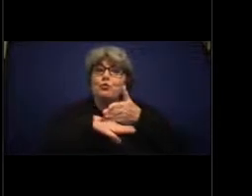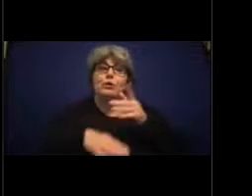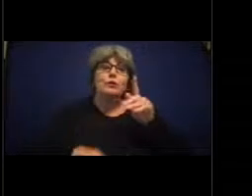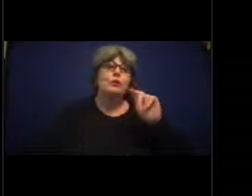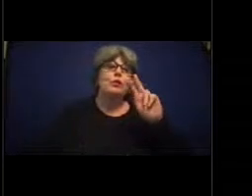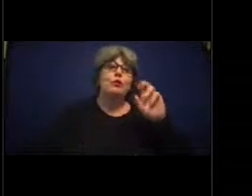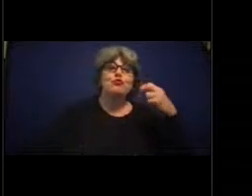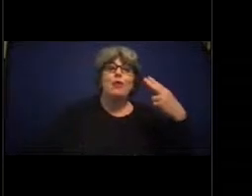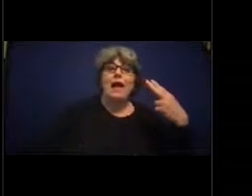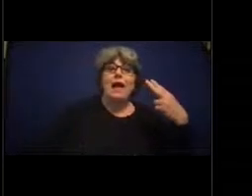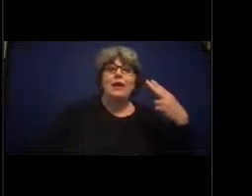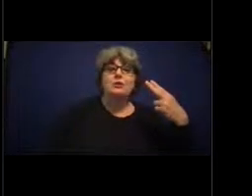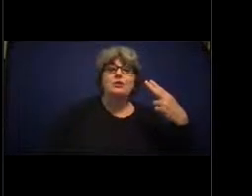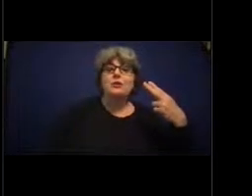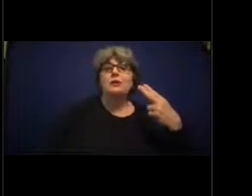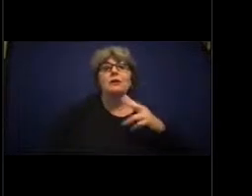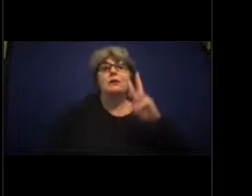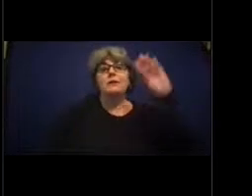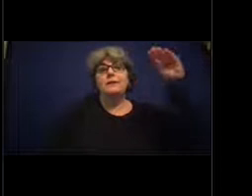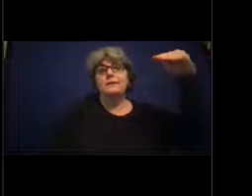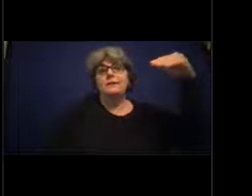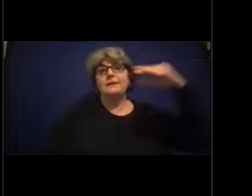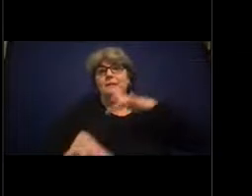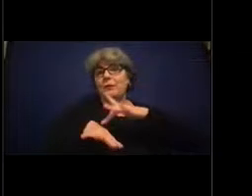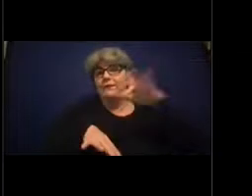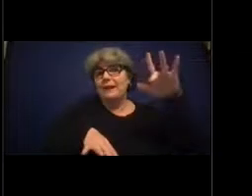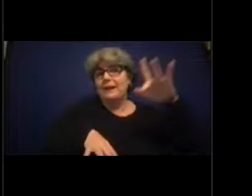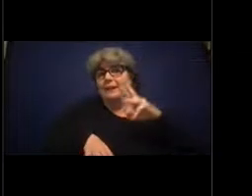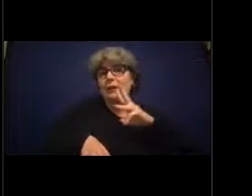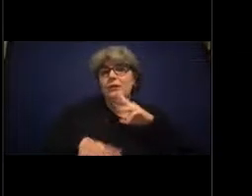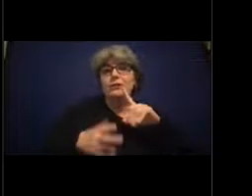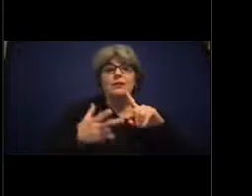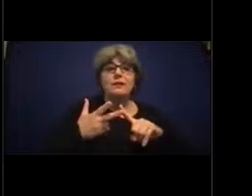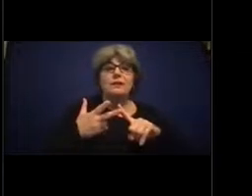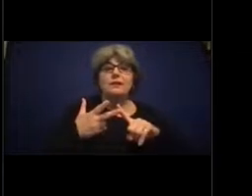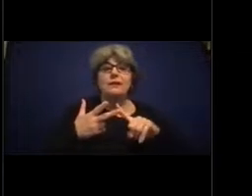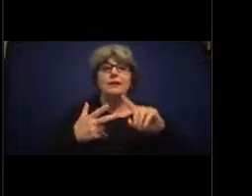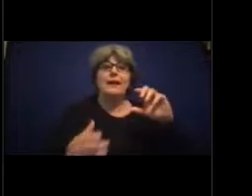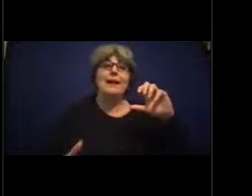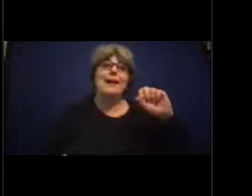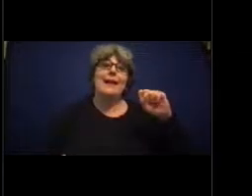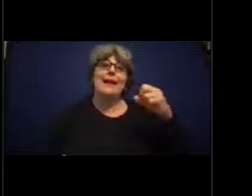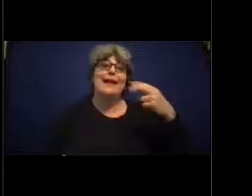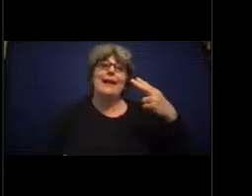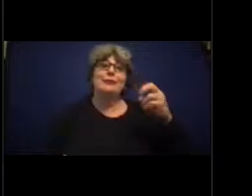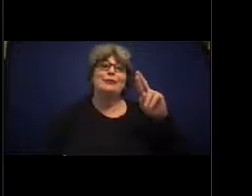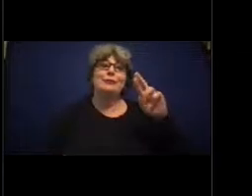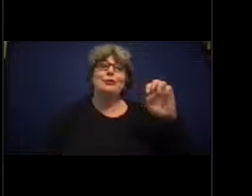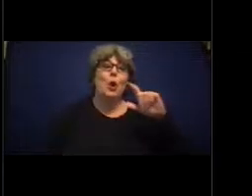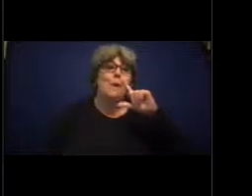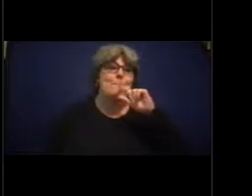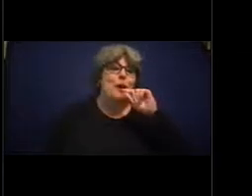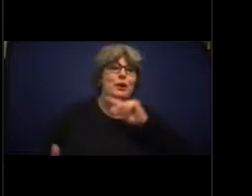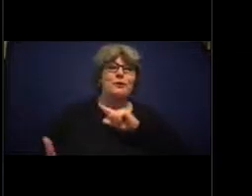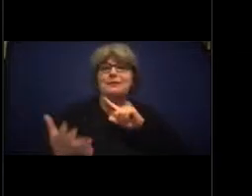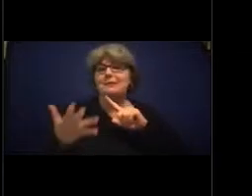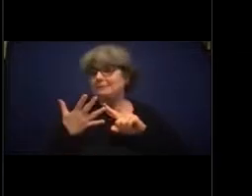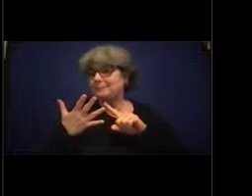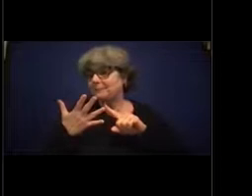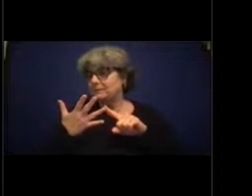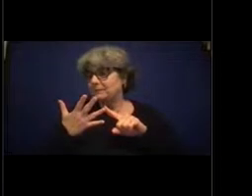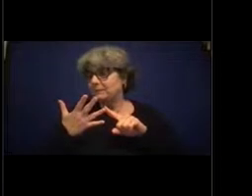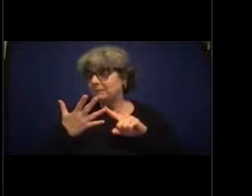sun reflects off the water. And they also see little shore birds. Sandy says that